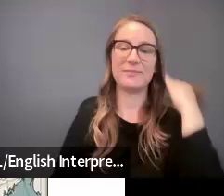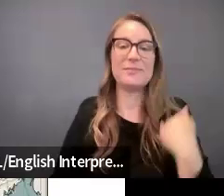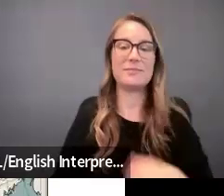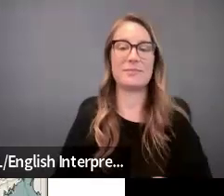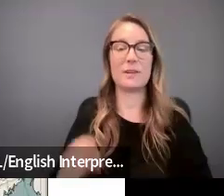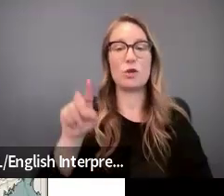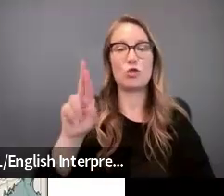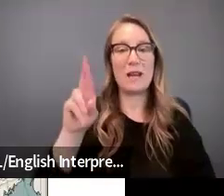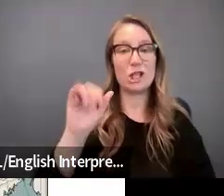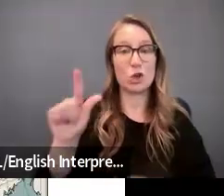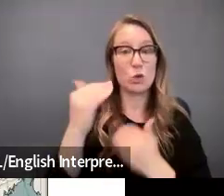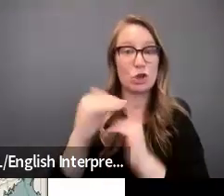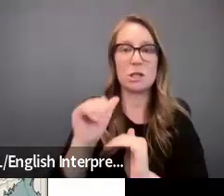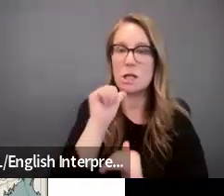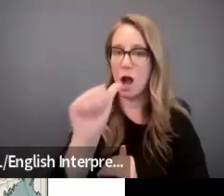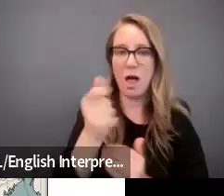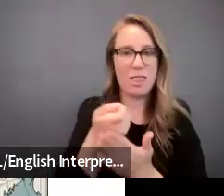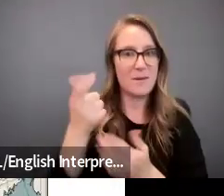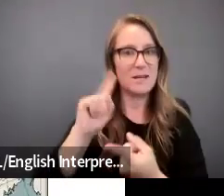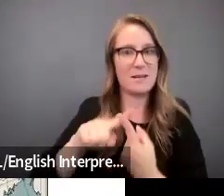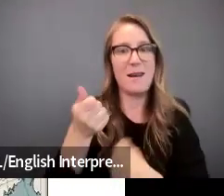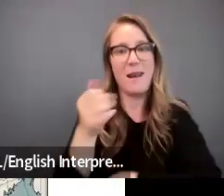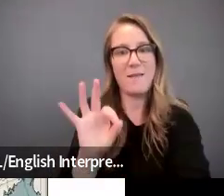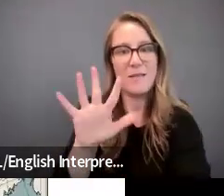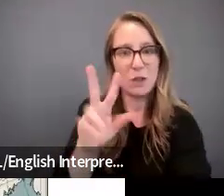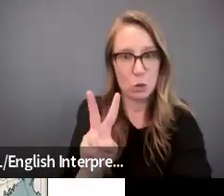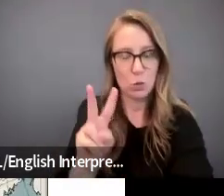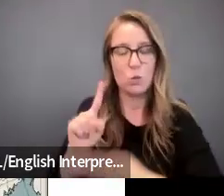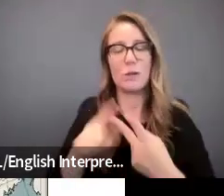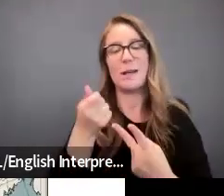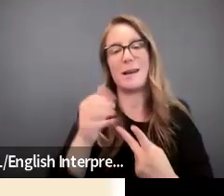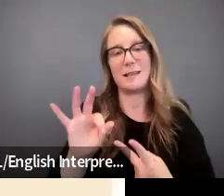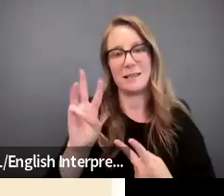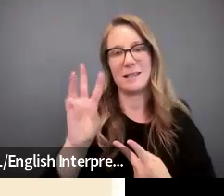These racial restrictions were not eliminated until 1952 and 1965.